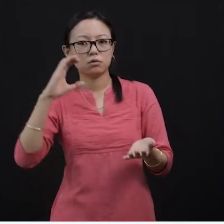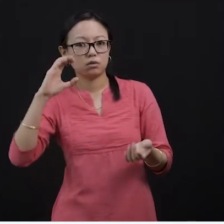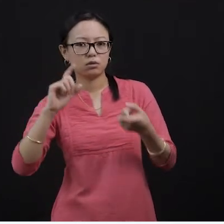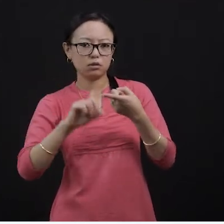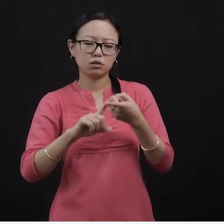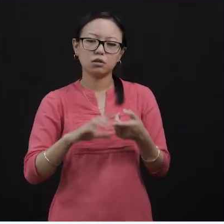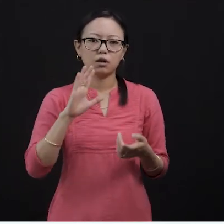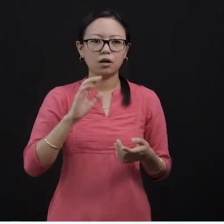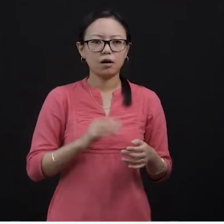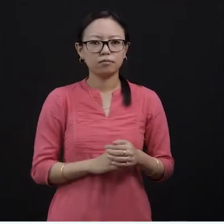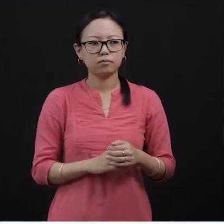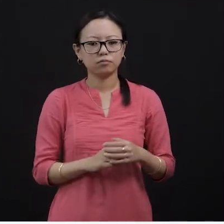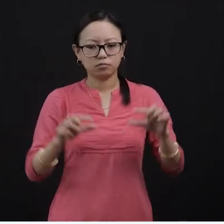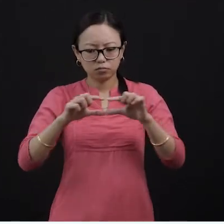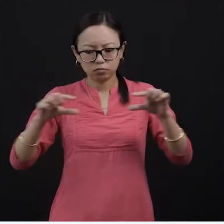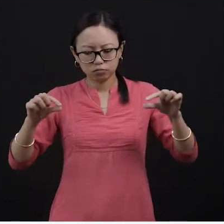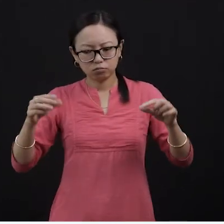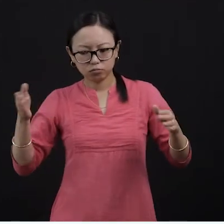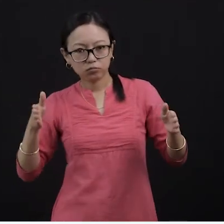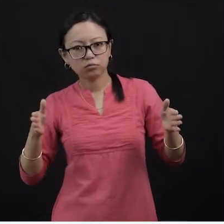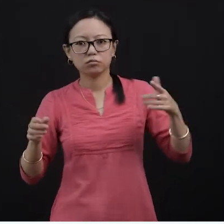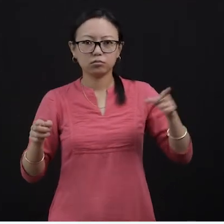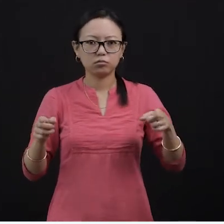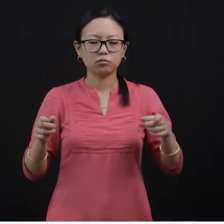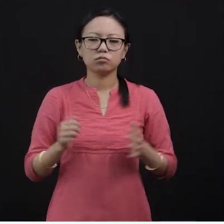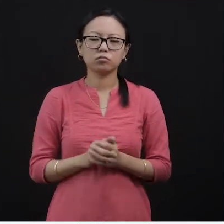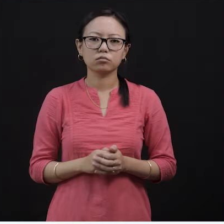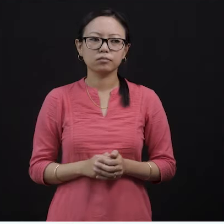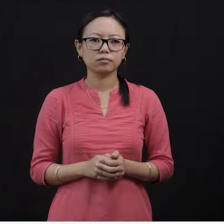pole, there are strong magnetic force.